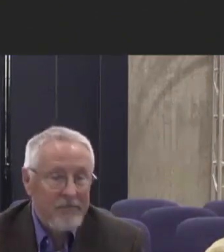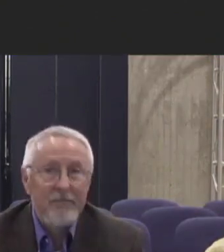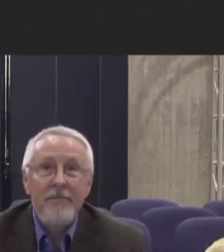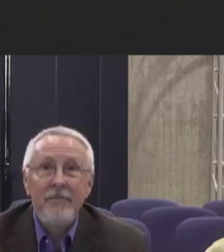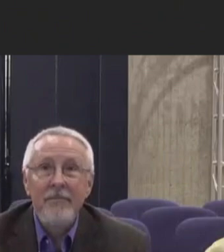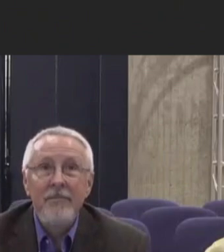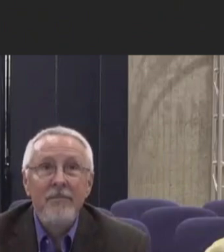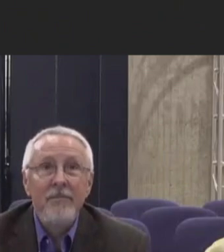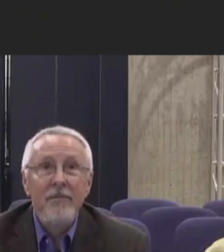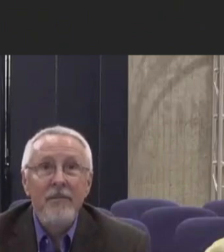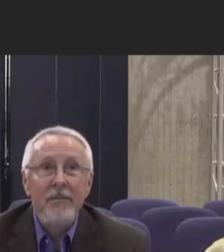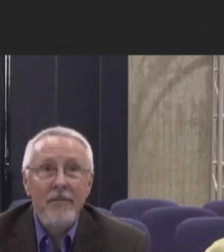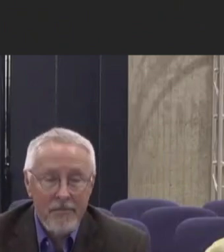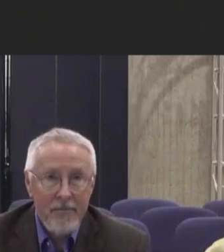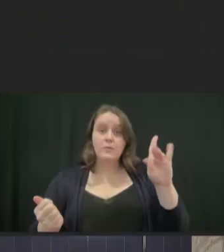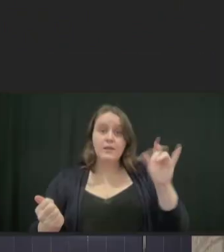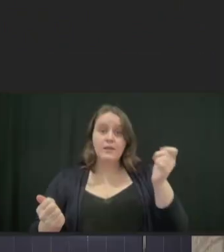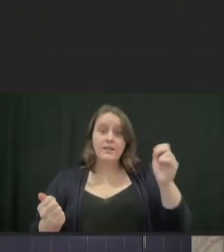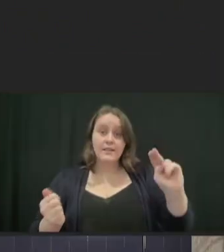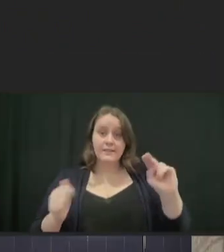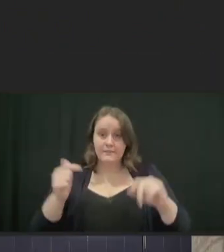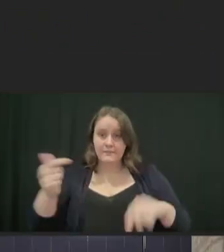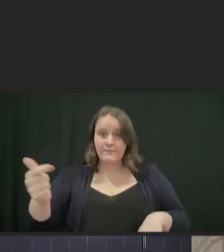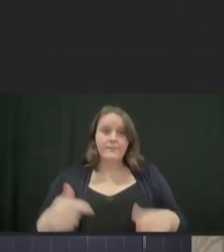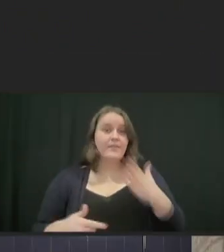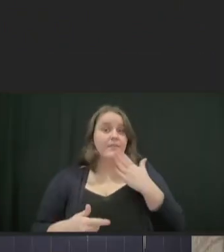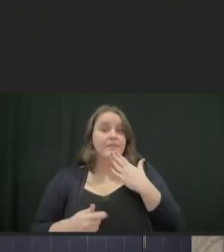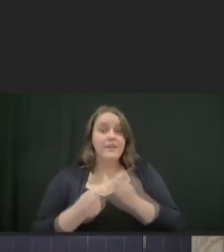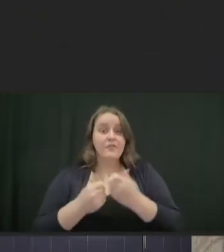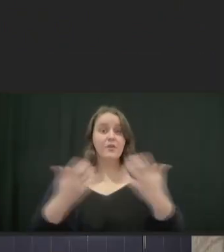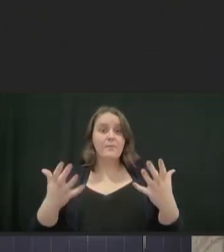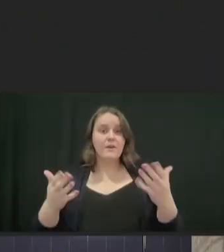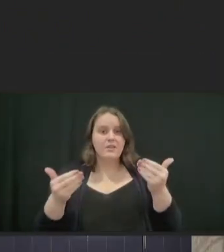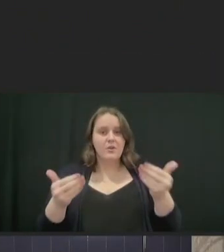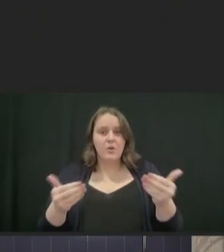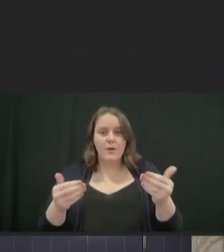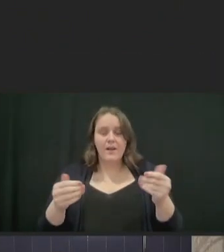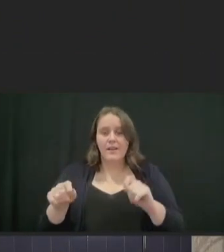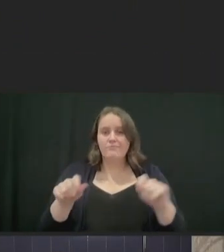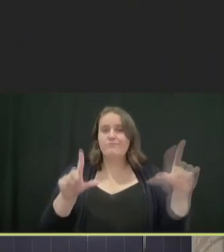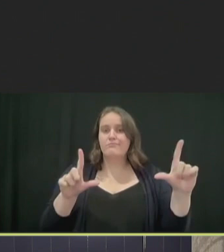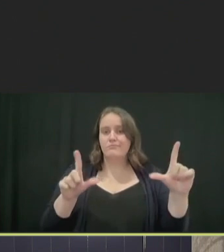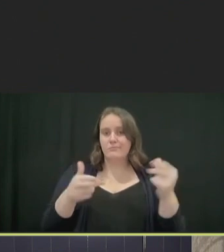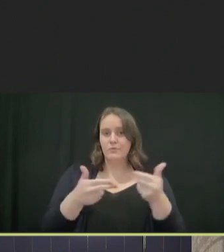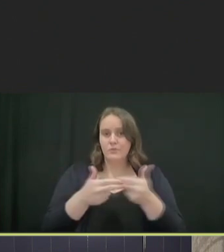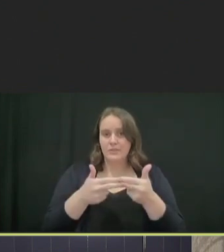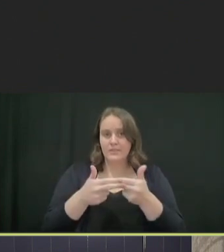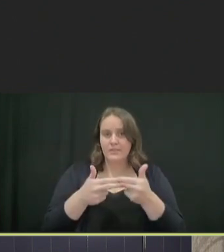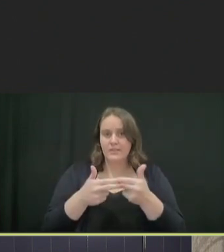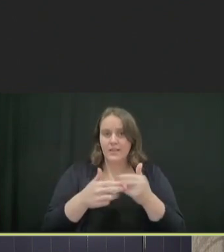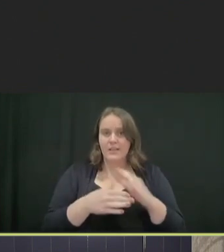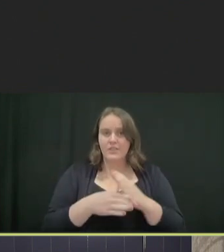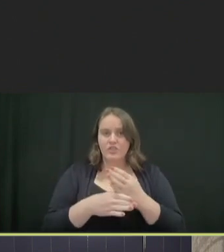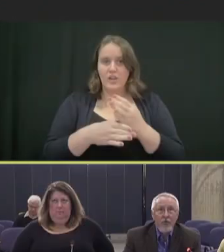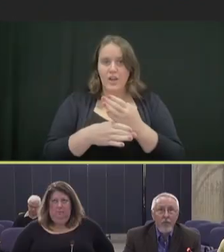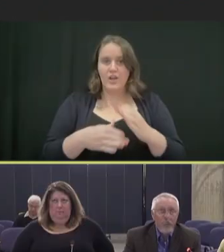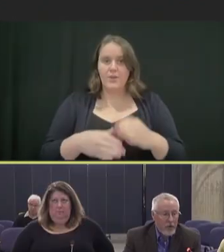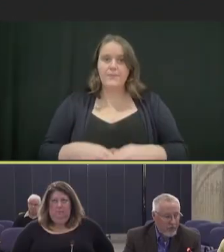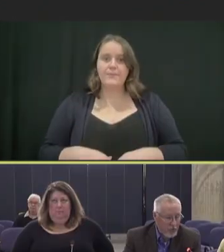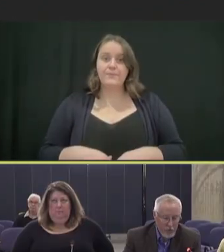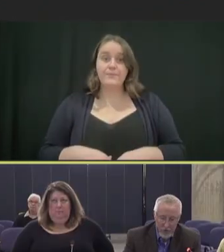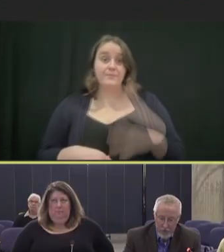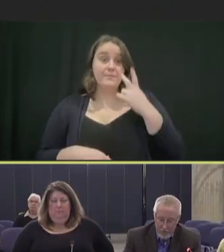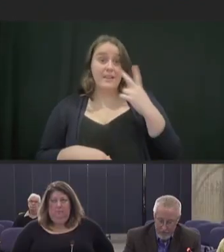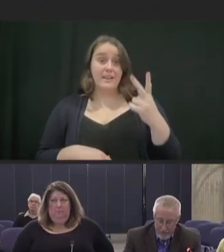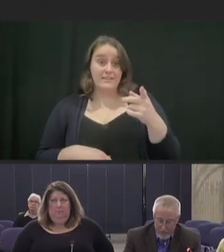Thank you very much. And I'll be sharing my slides. Right. I see your slides are up. You have the